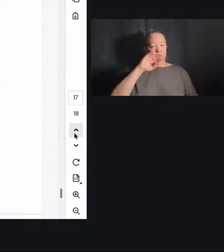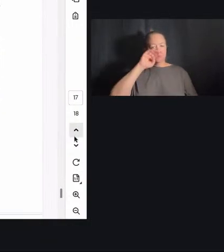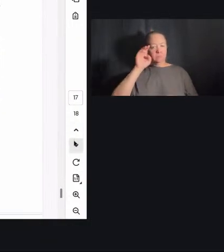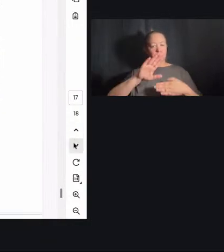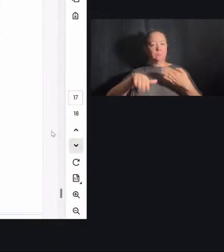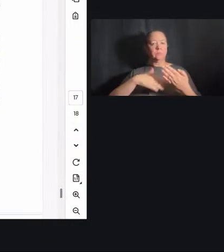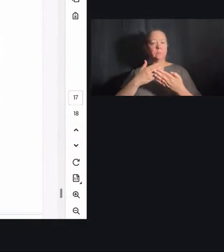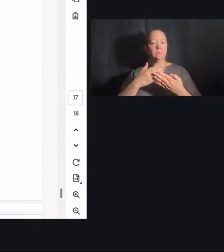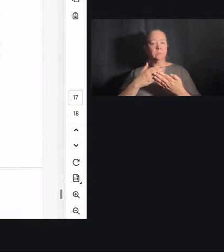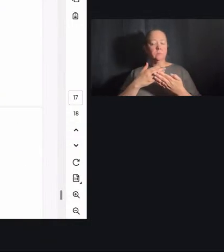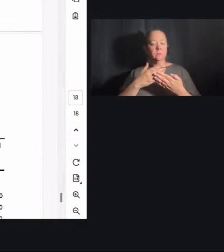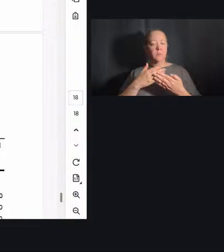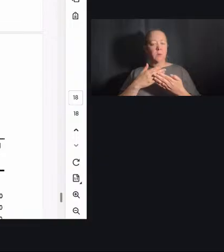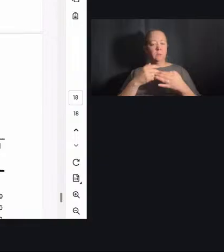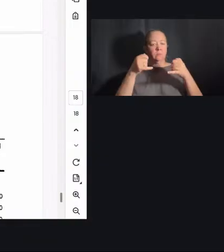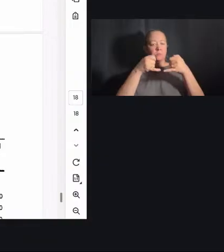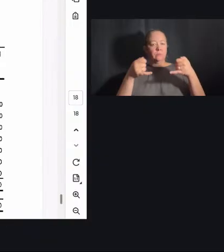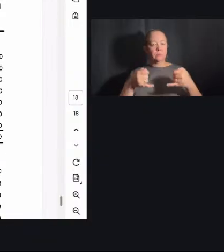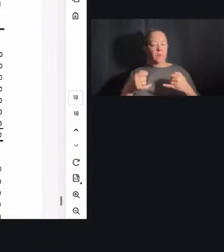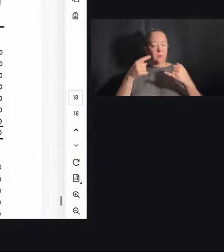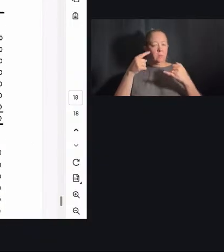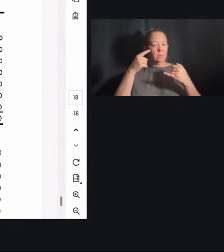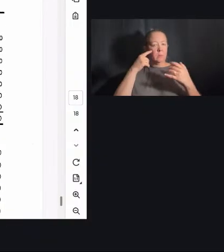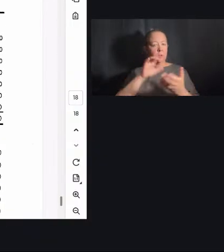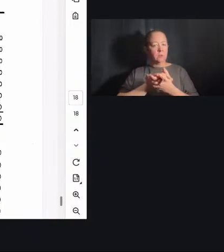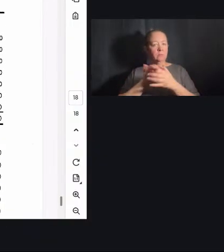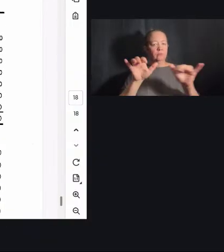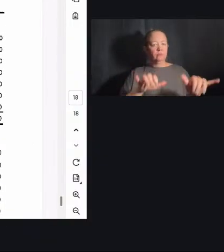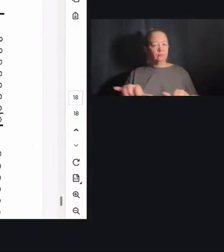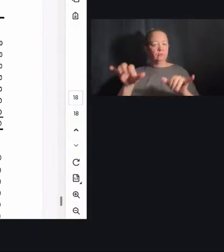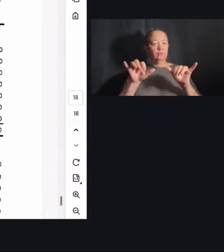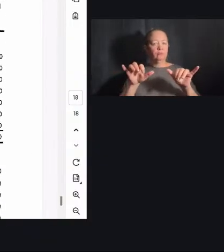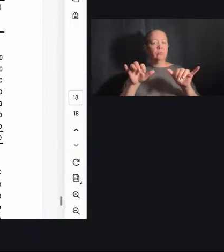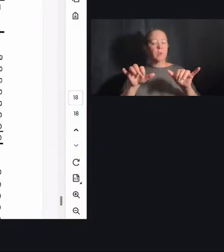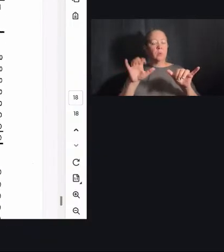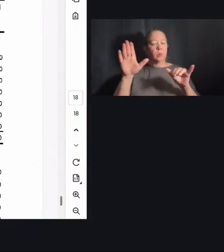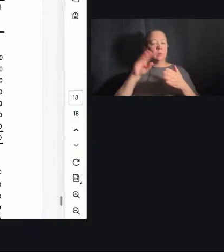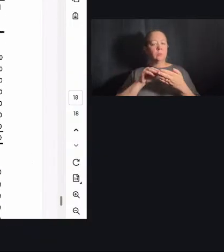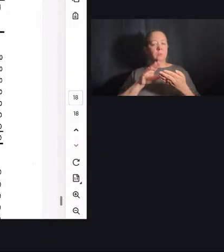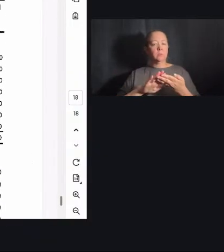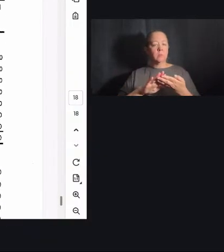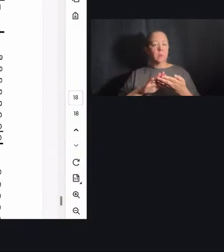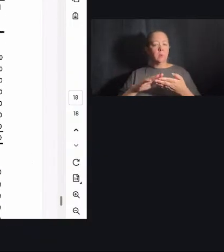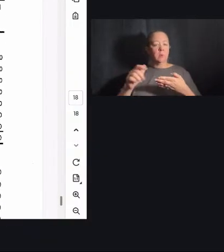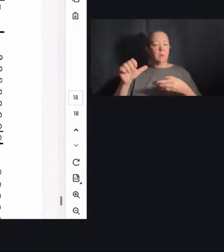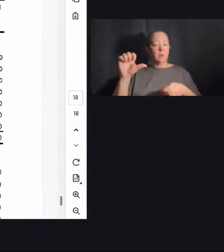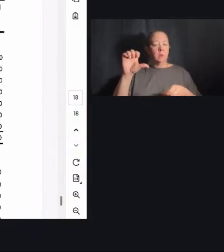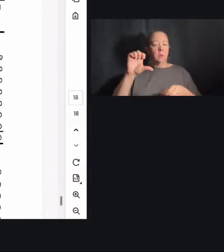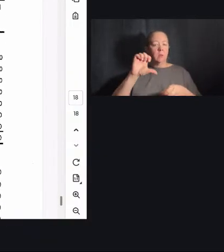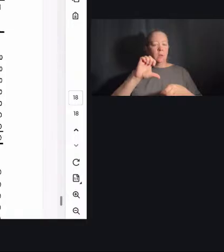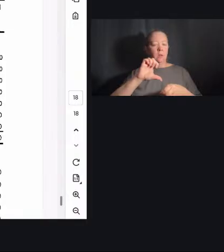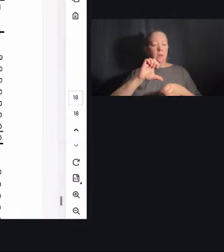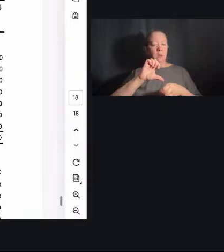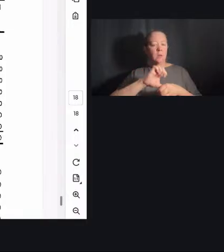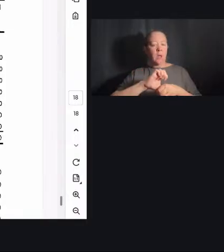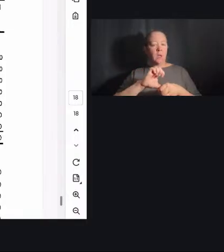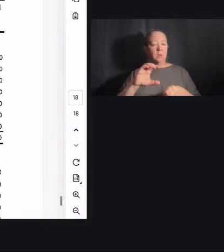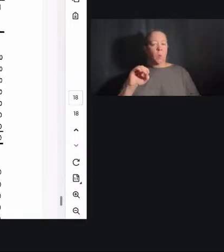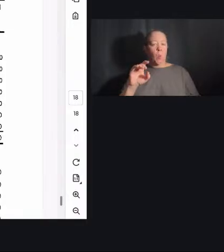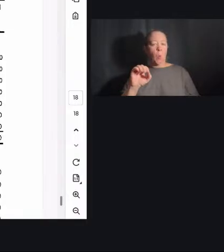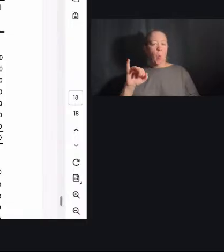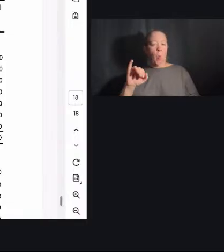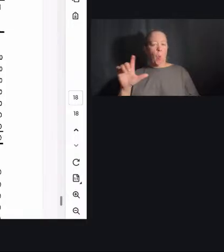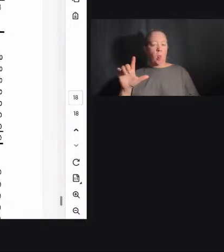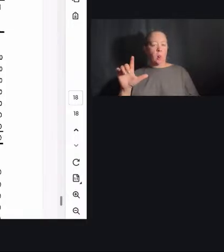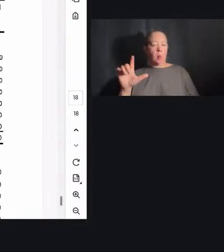I believe, are similar. I will note that the gas, oil, and grease were really, I think we're going to be real tight, if not maybe